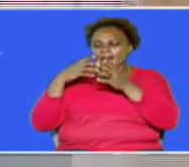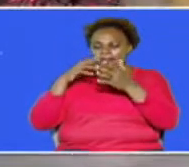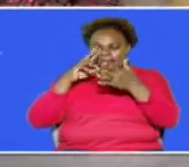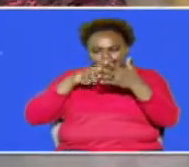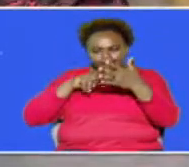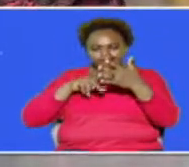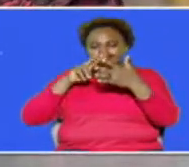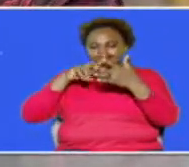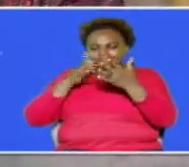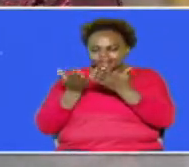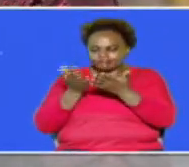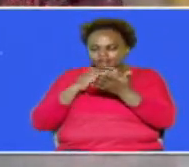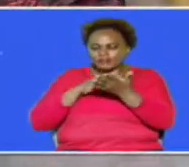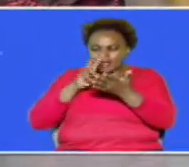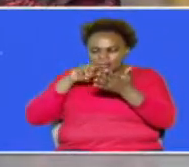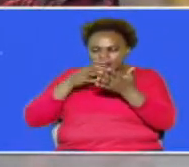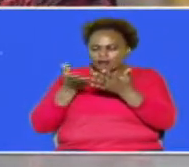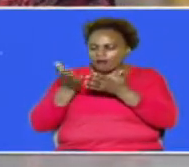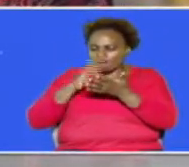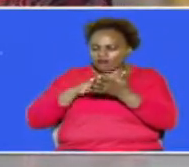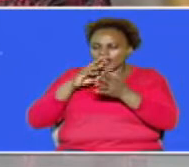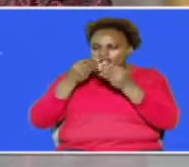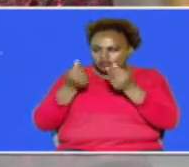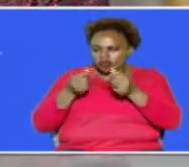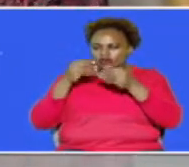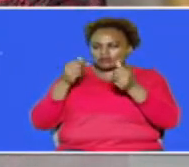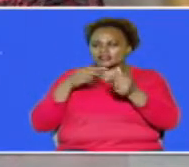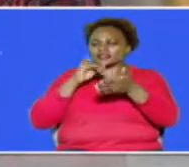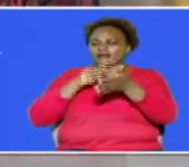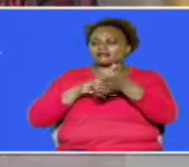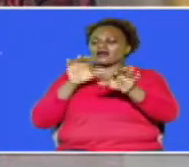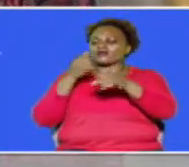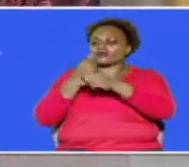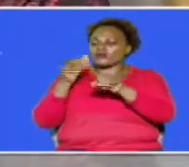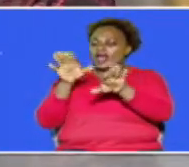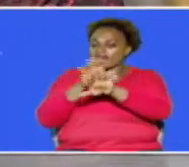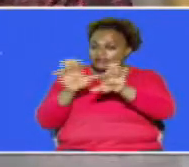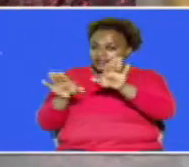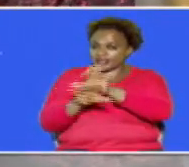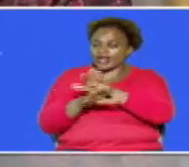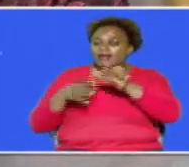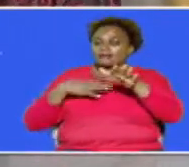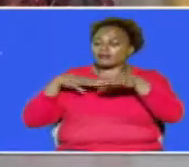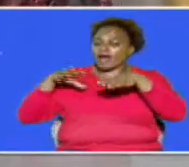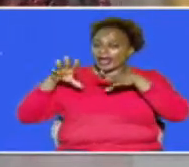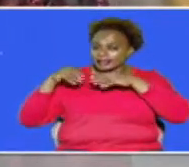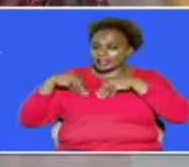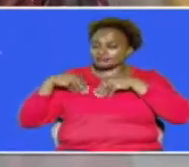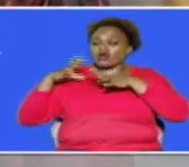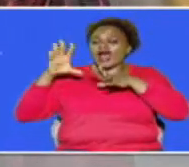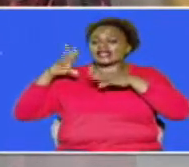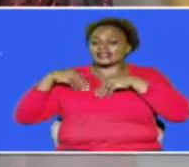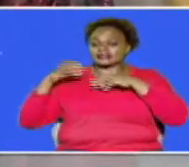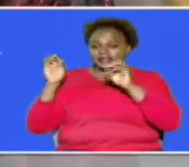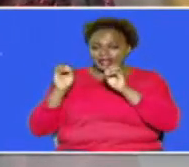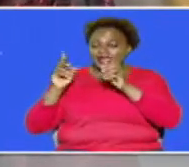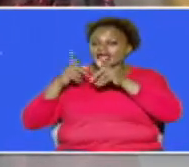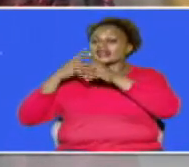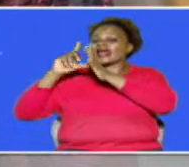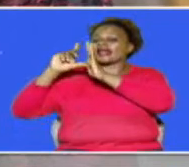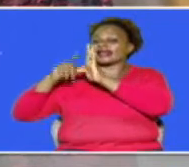through clause by clause, resolution by resolution, as you do in delegates meeting, people mm-hmm. adopt them or reject them. And